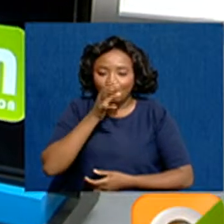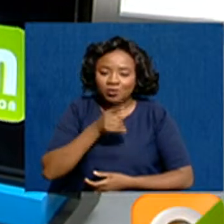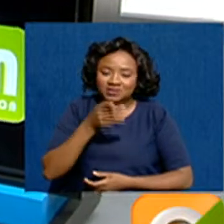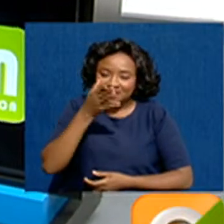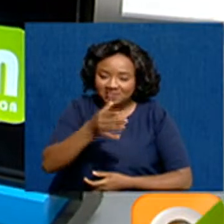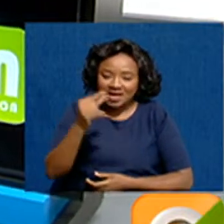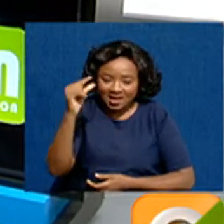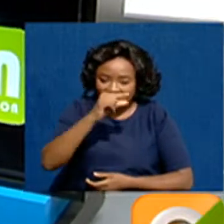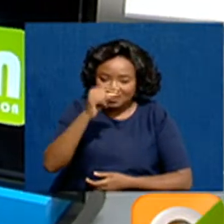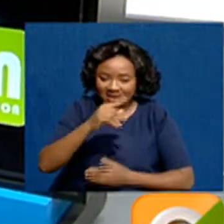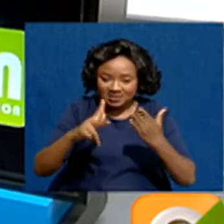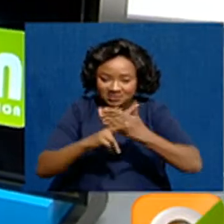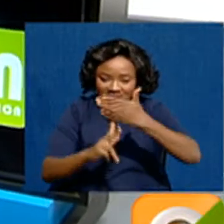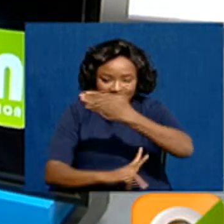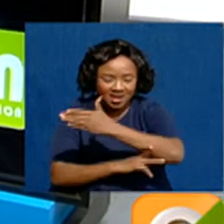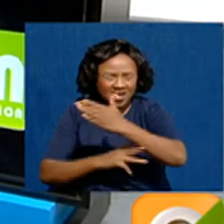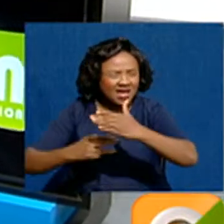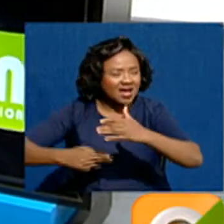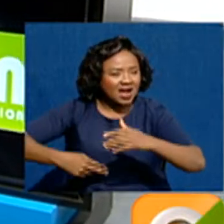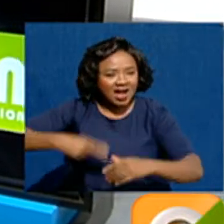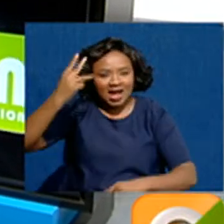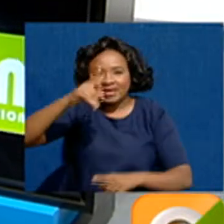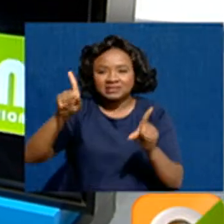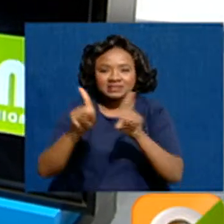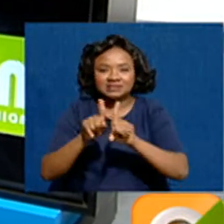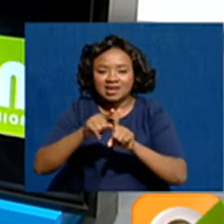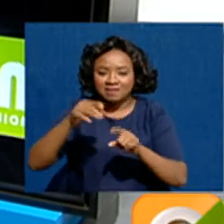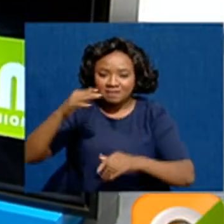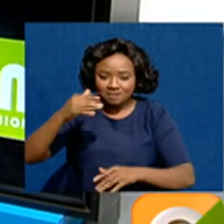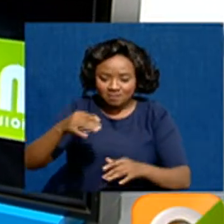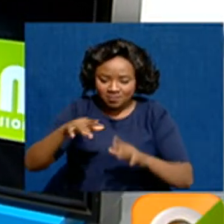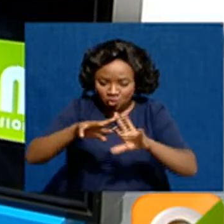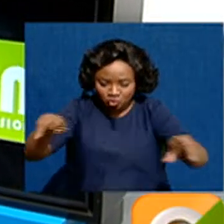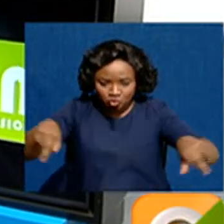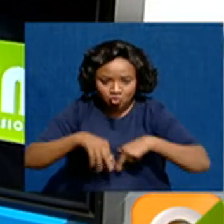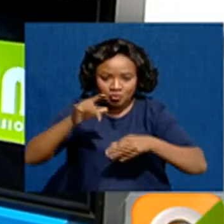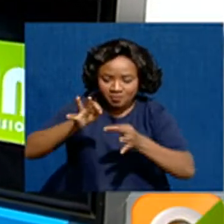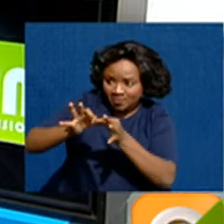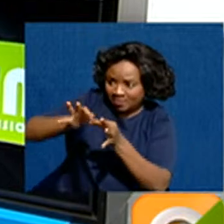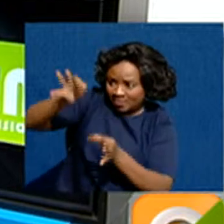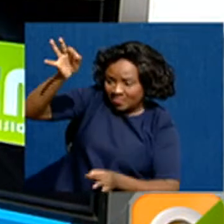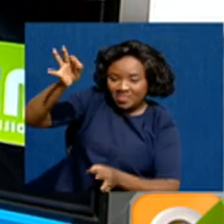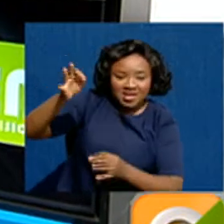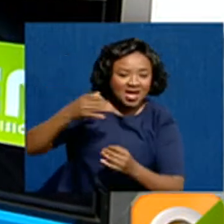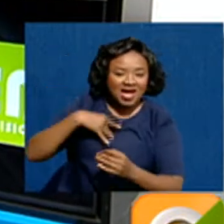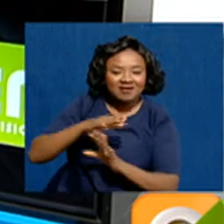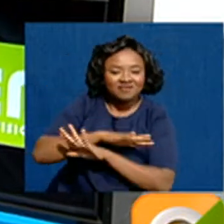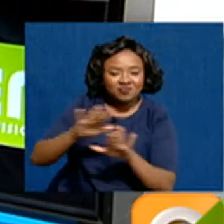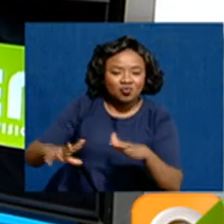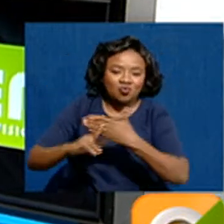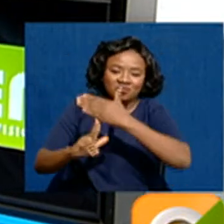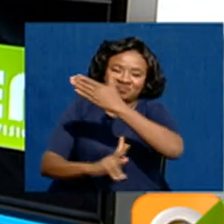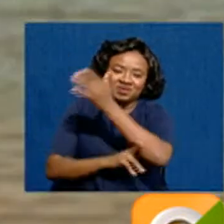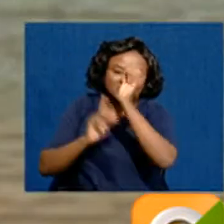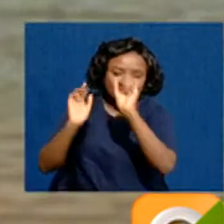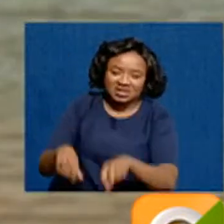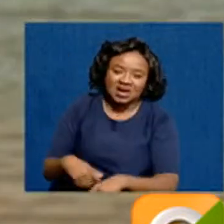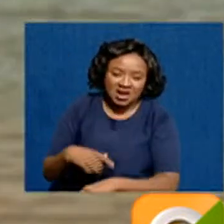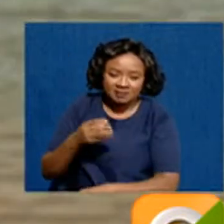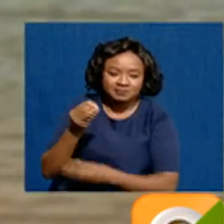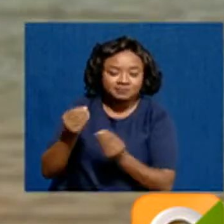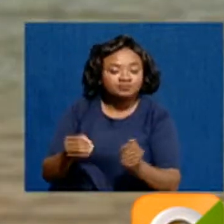bridge is twice the height of this room. No bridge can handle that kind of...